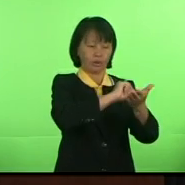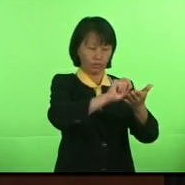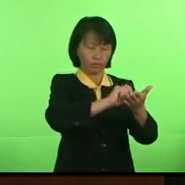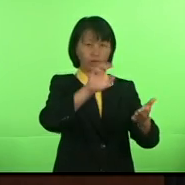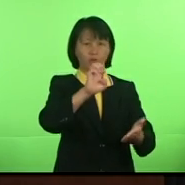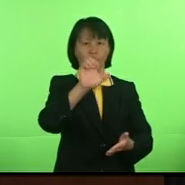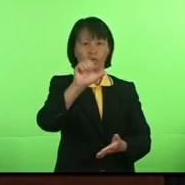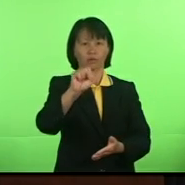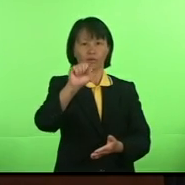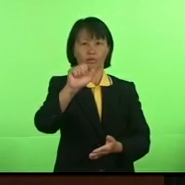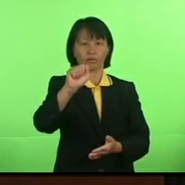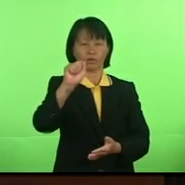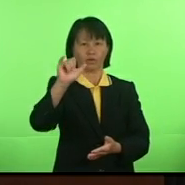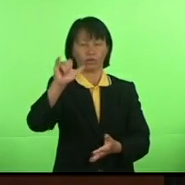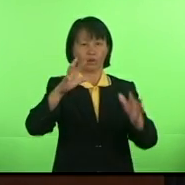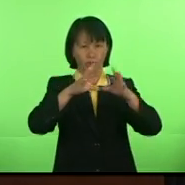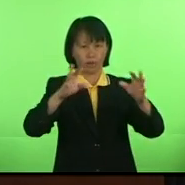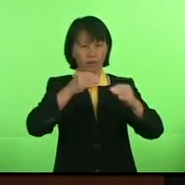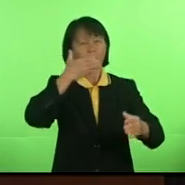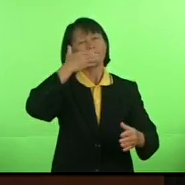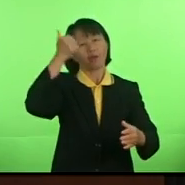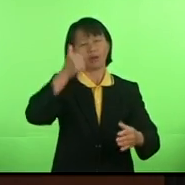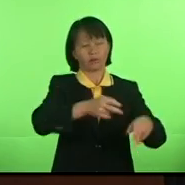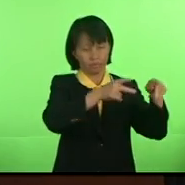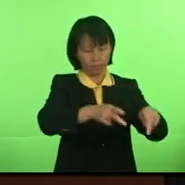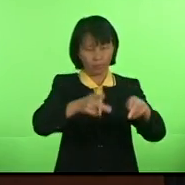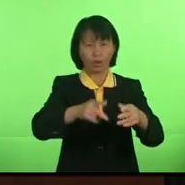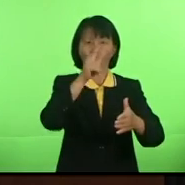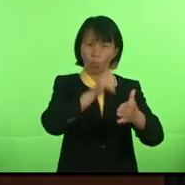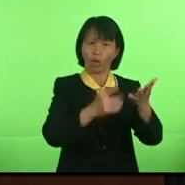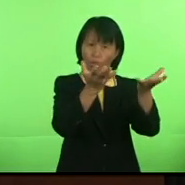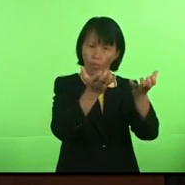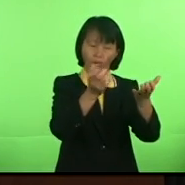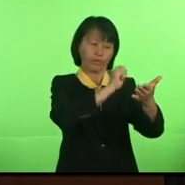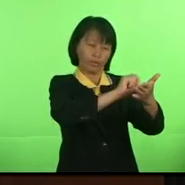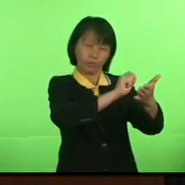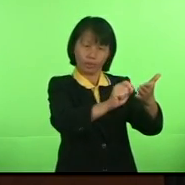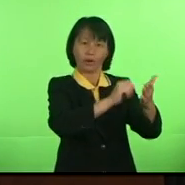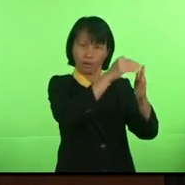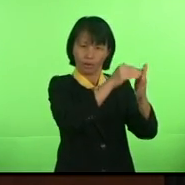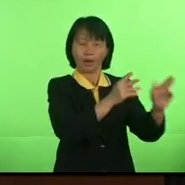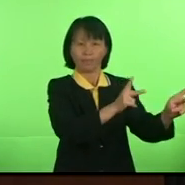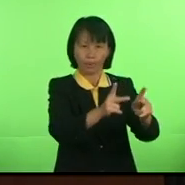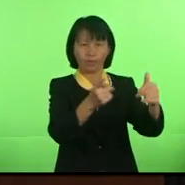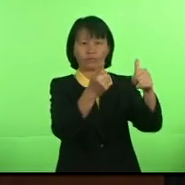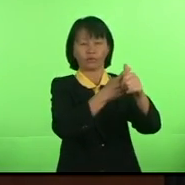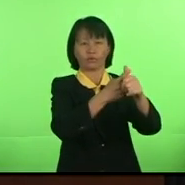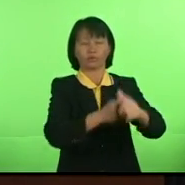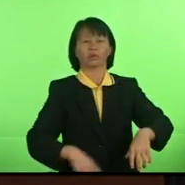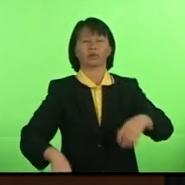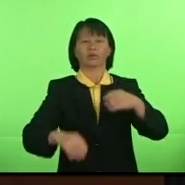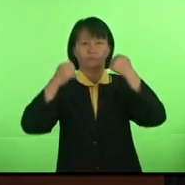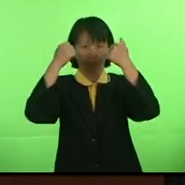it is always good to plan out what you want to write. The first thing is, make sure